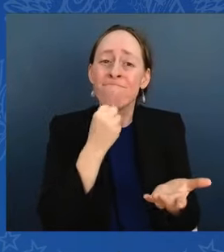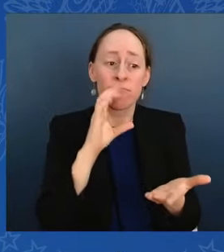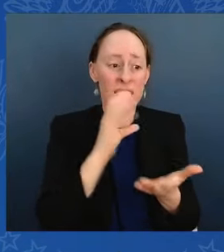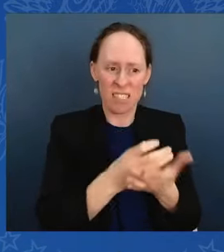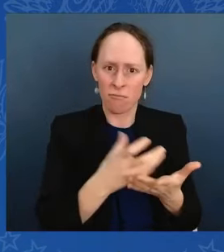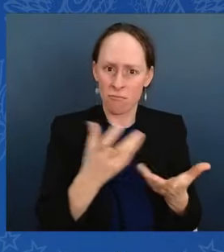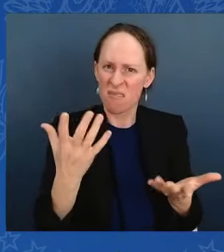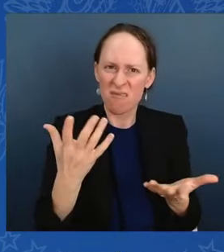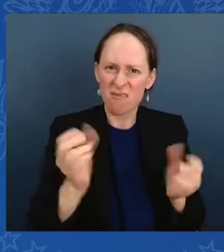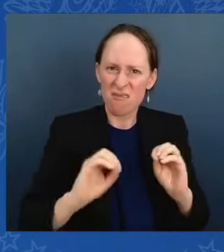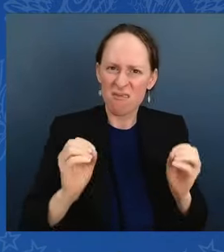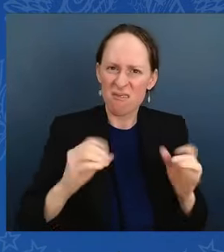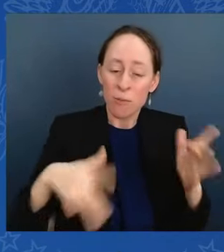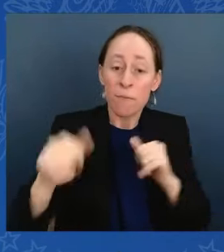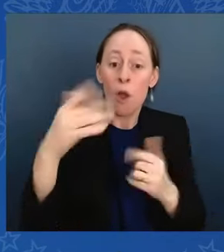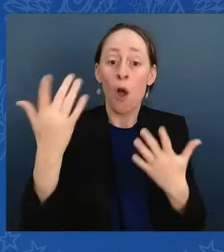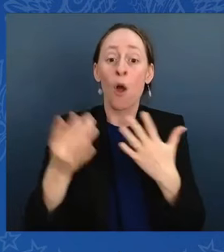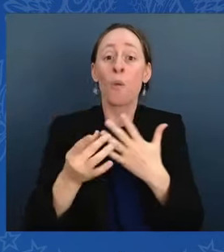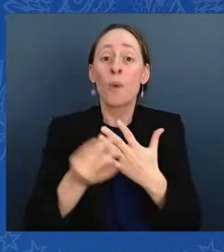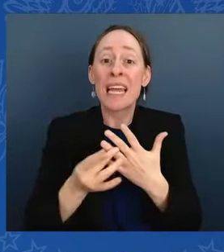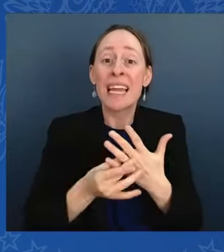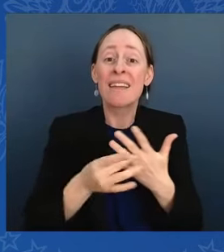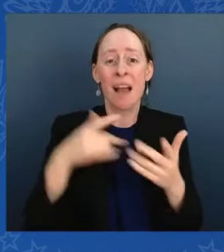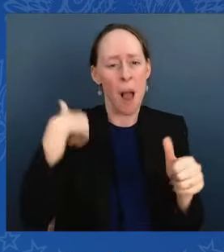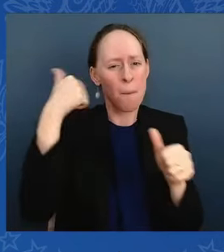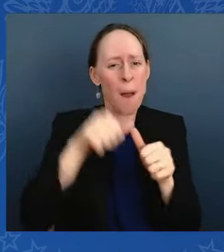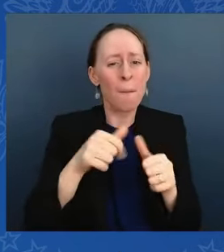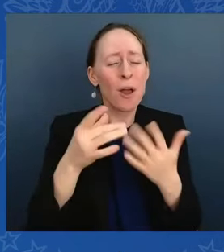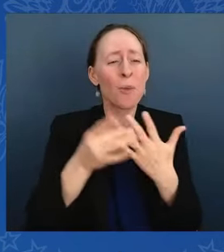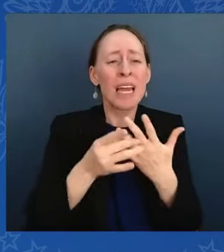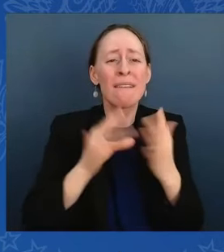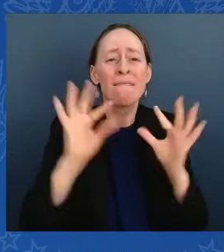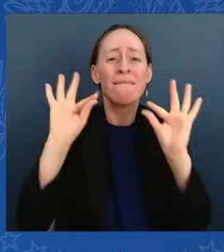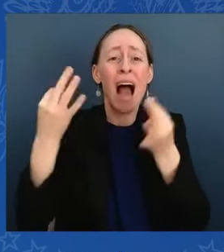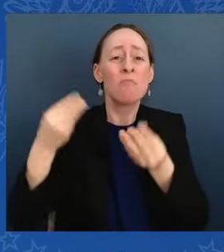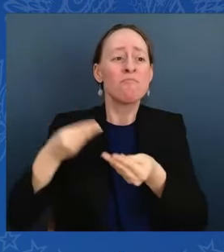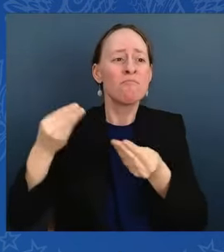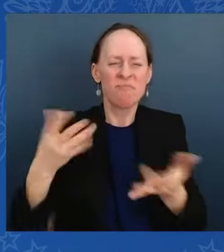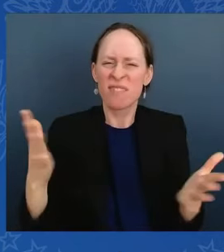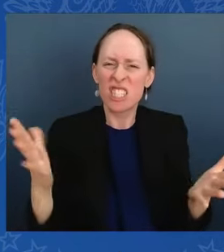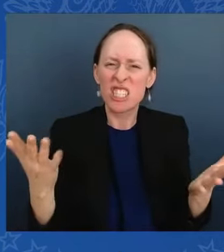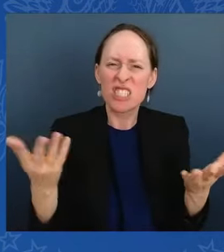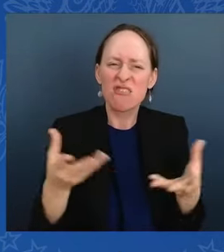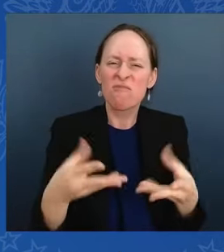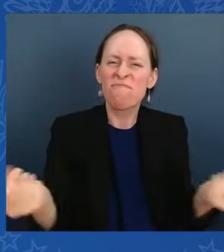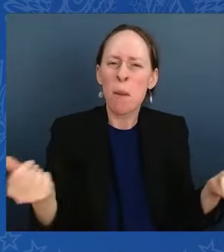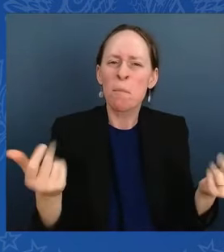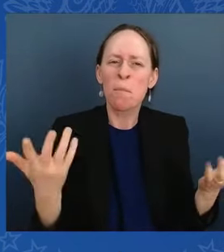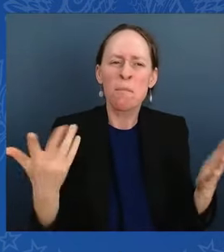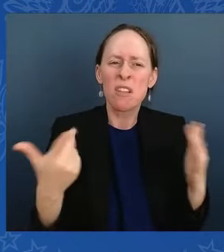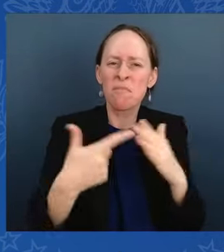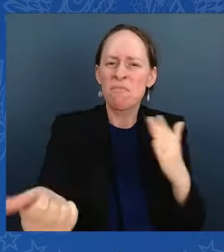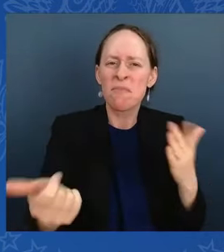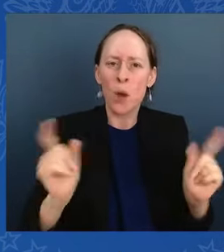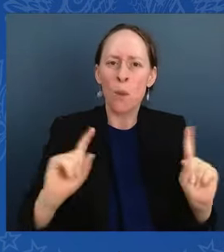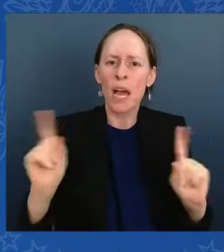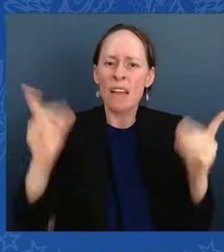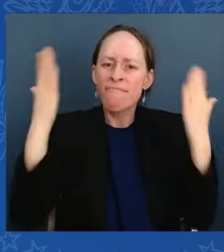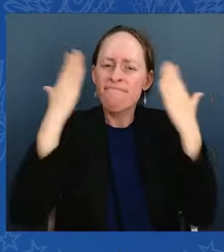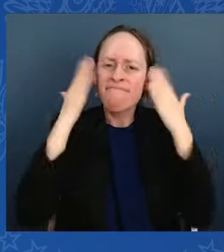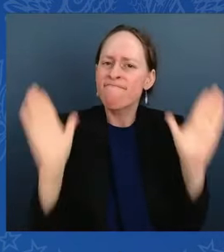the engagement ring, all those things. And I was the one rescuer who said there was a young family who had